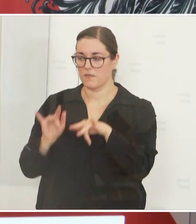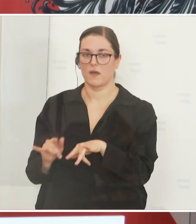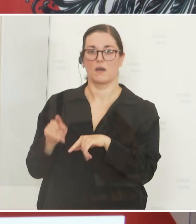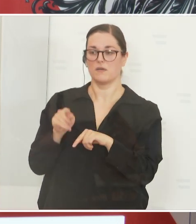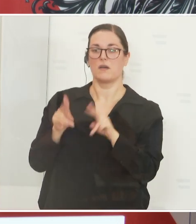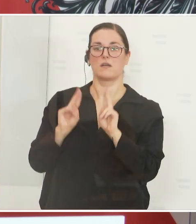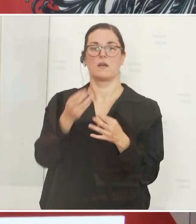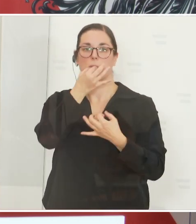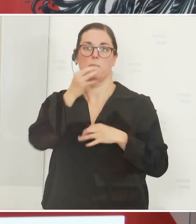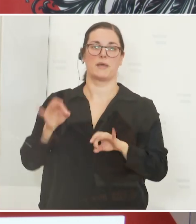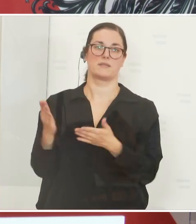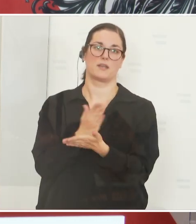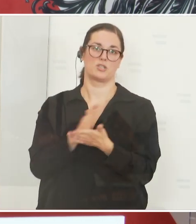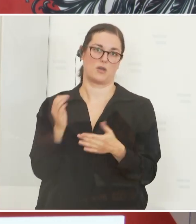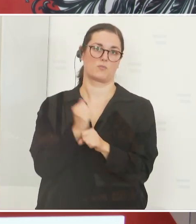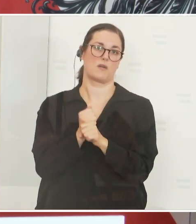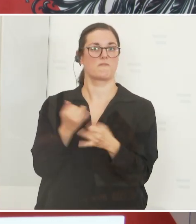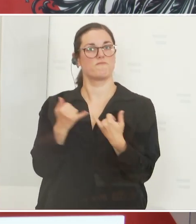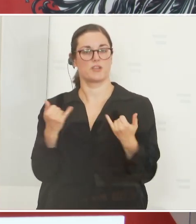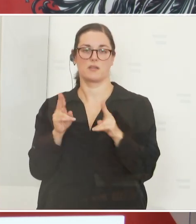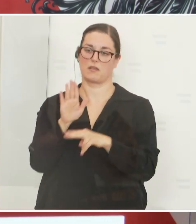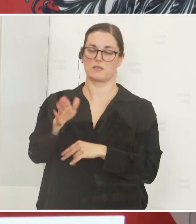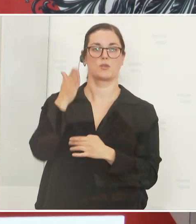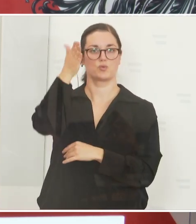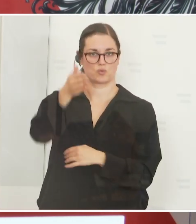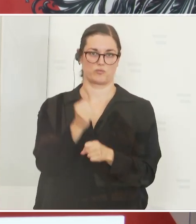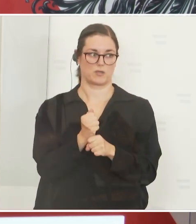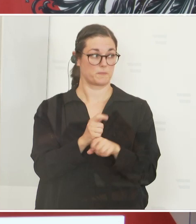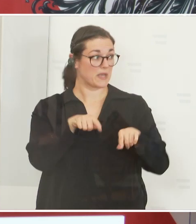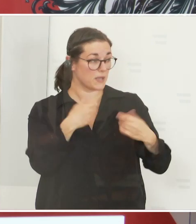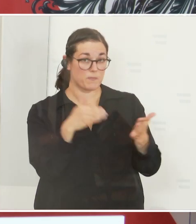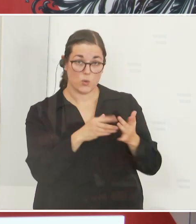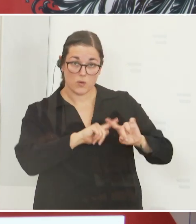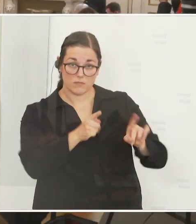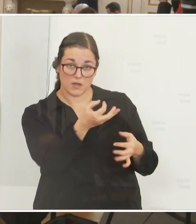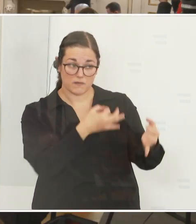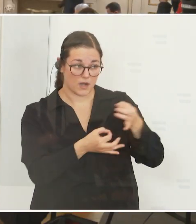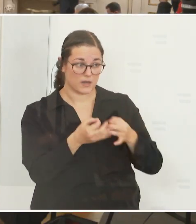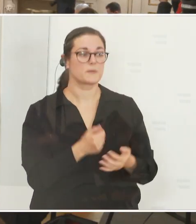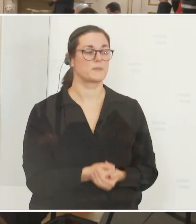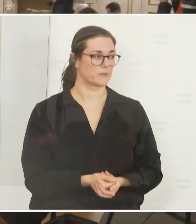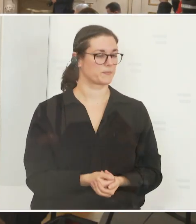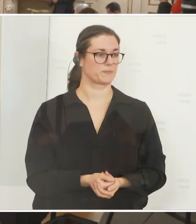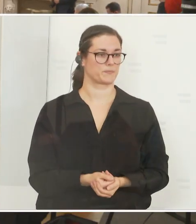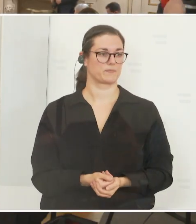what the common future should look like. There are further questions? Yeah, Mr. Chaston.